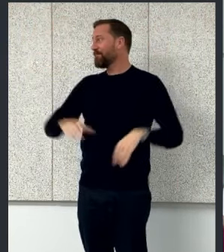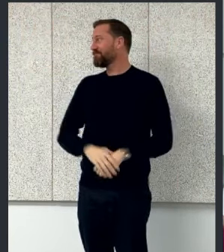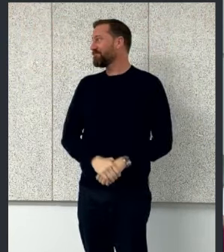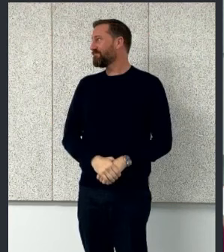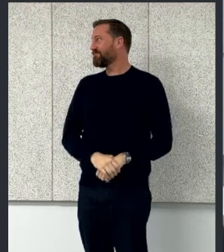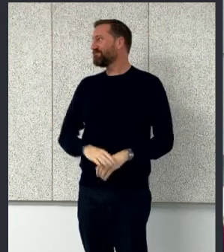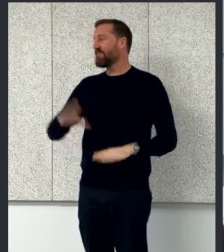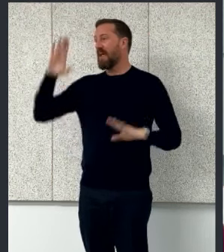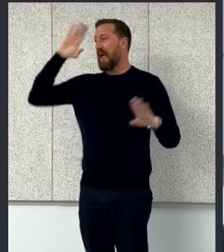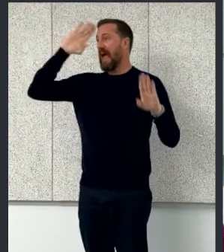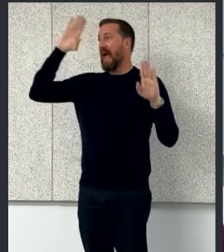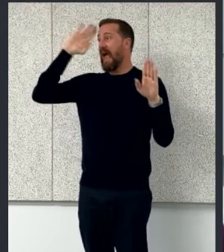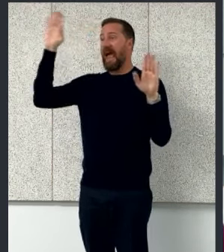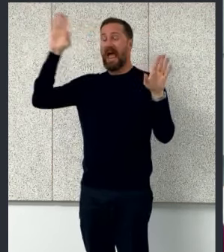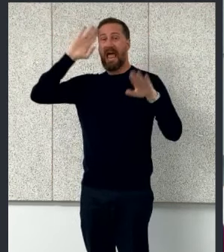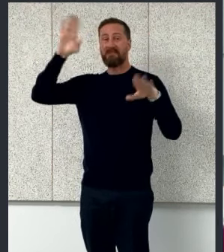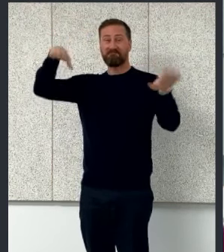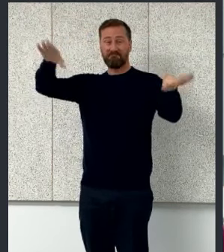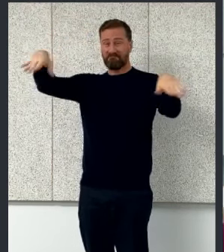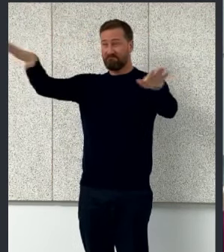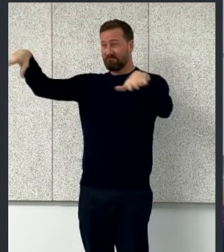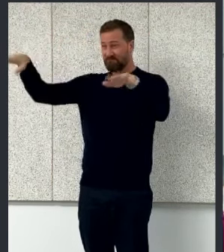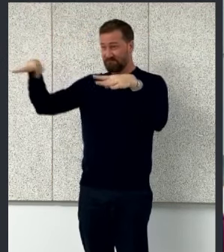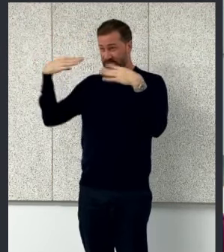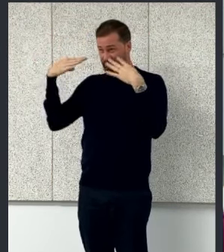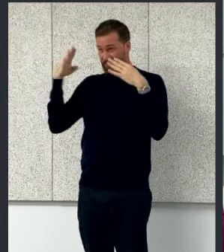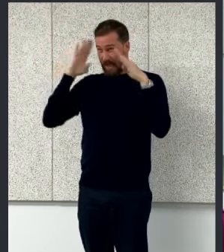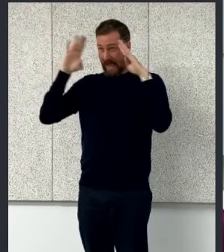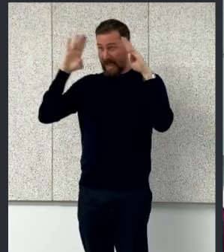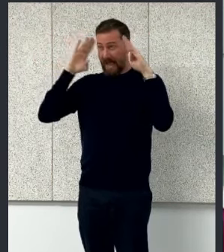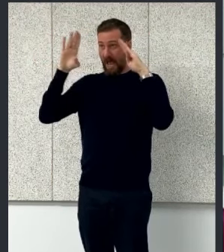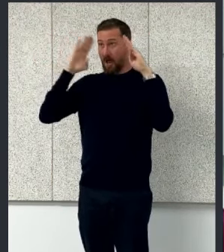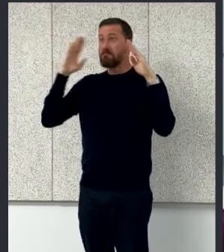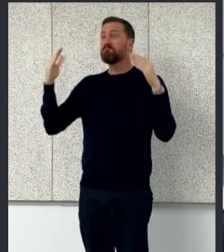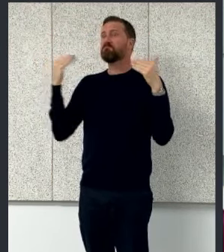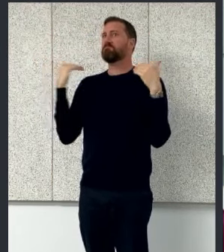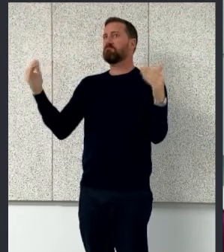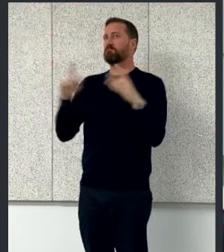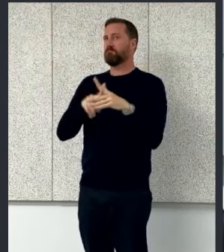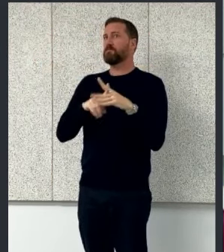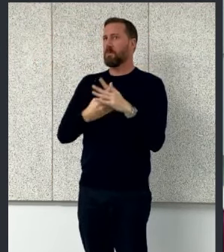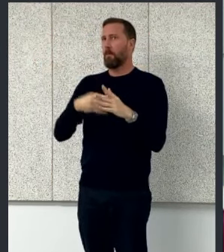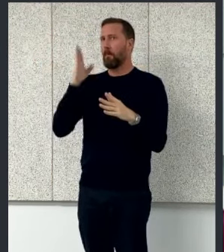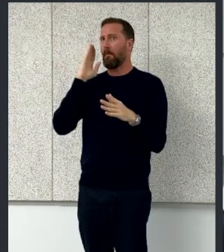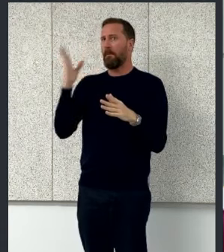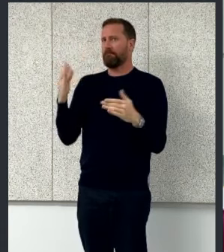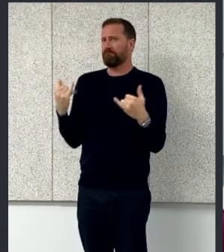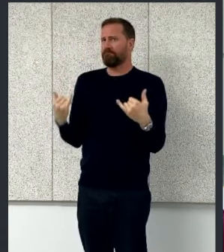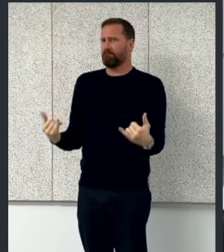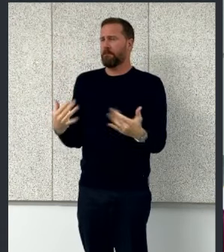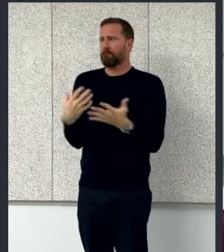Oh, great. Well, hi, everyone. We can publish them in a book. We're going to go ahead and get started.